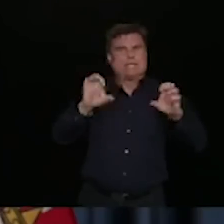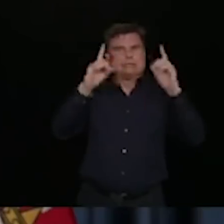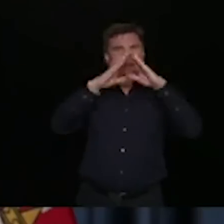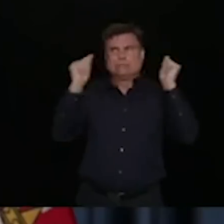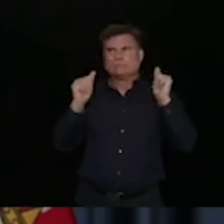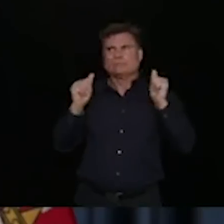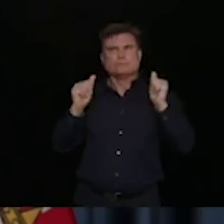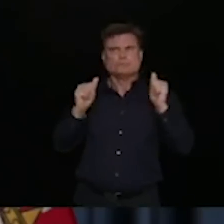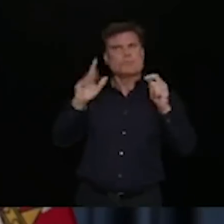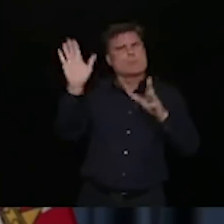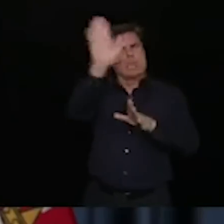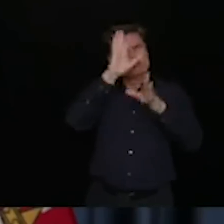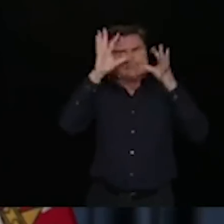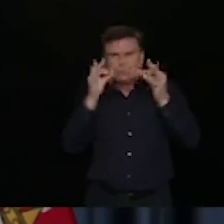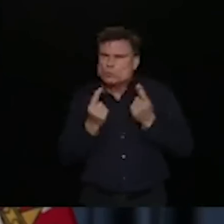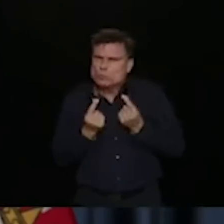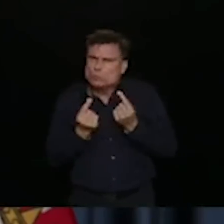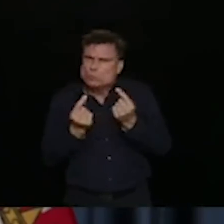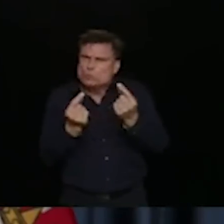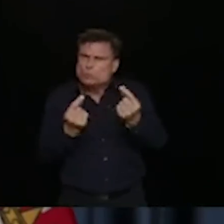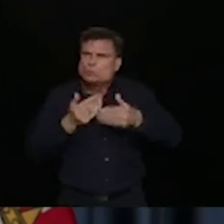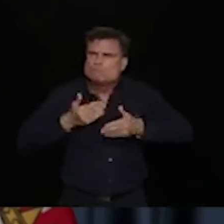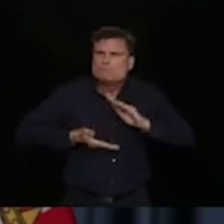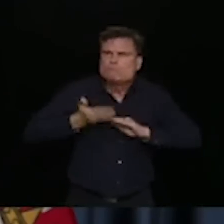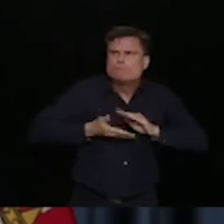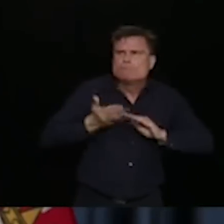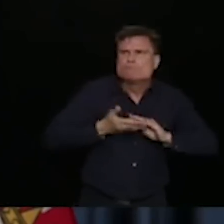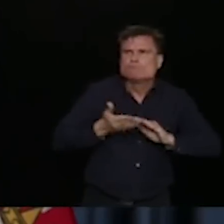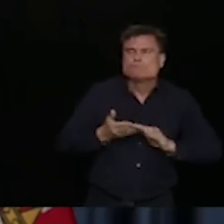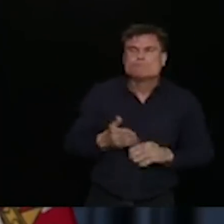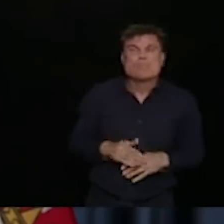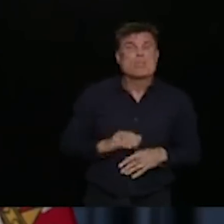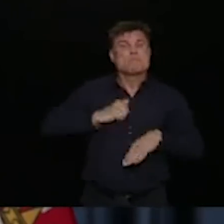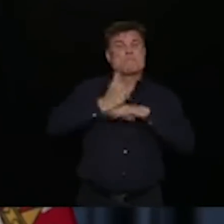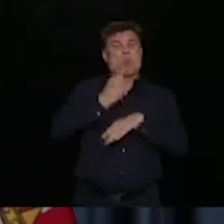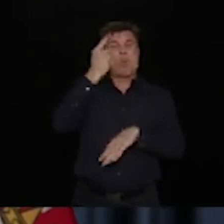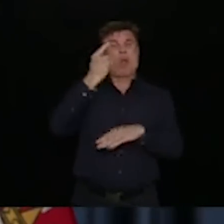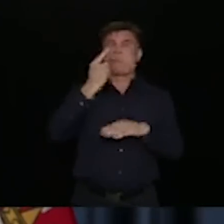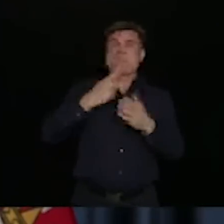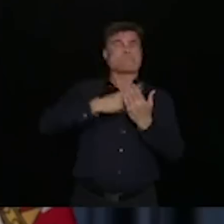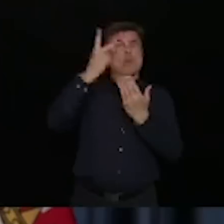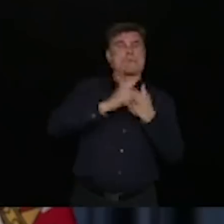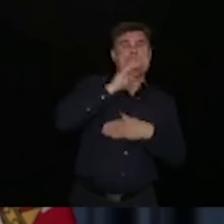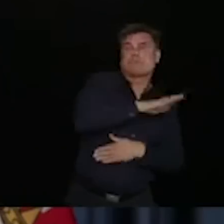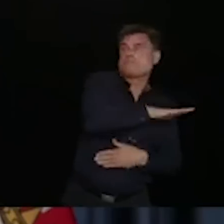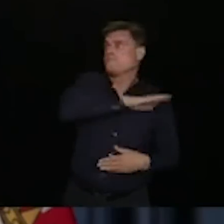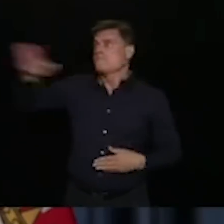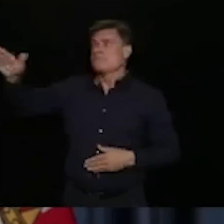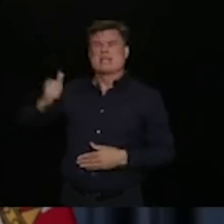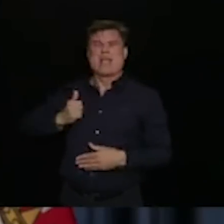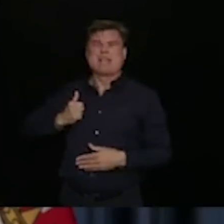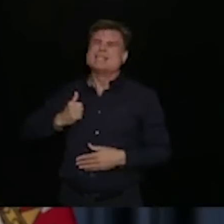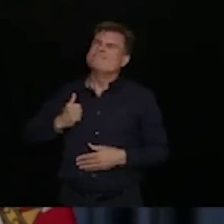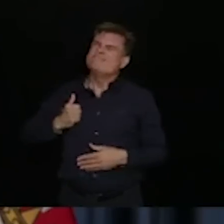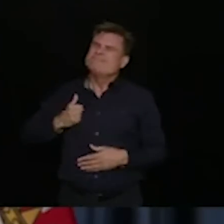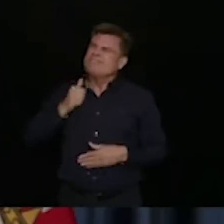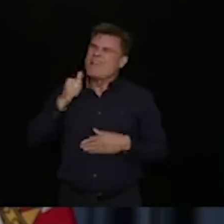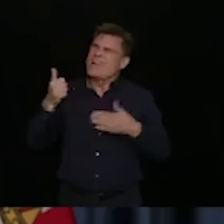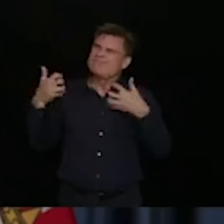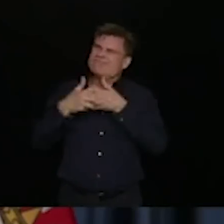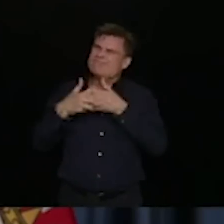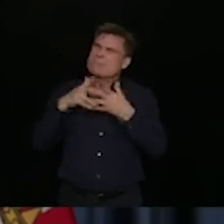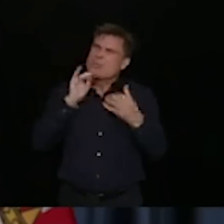far superior in my mind than a national strategy. I listened to the President of the United States talk